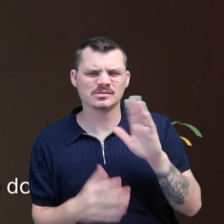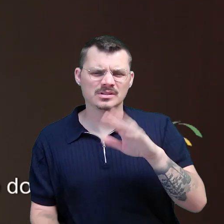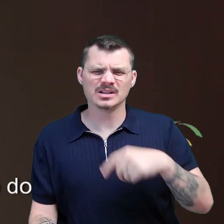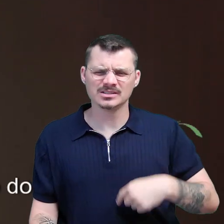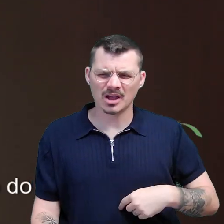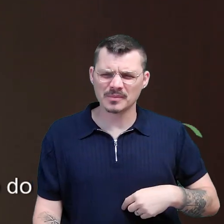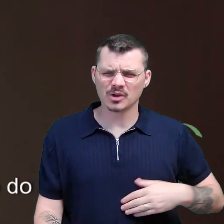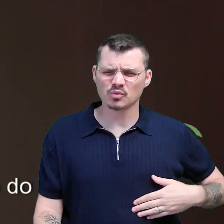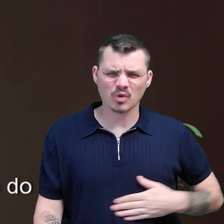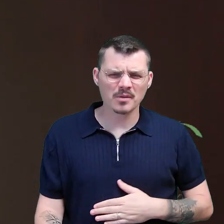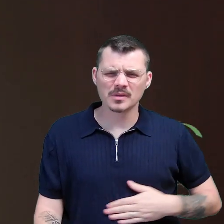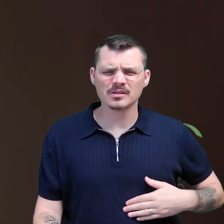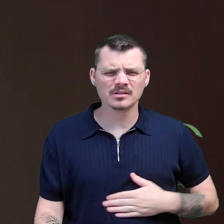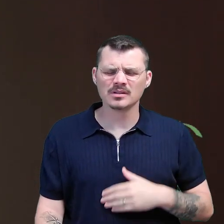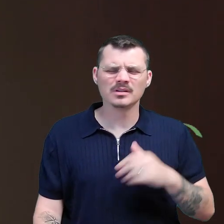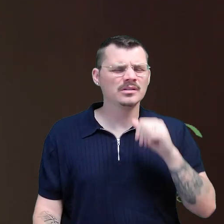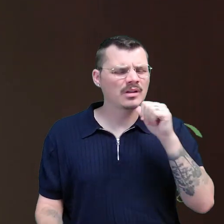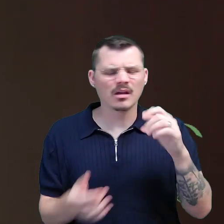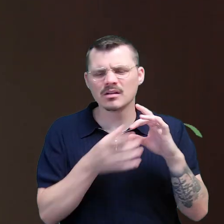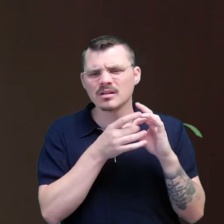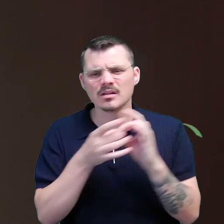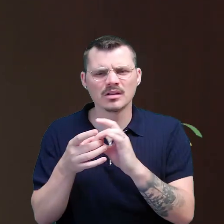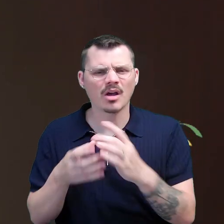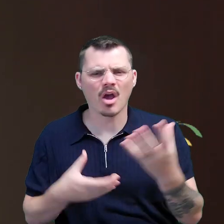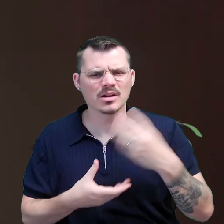stomach rubbing doesn't have anything to do with autism.